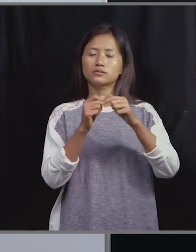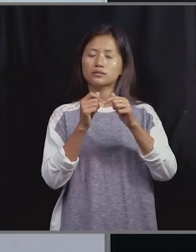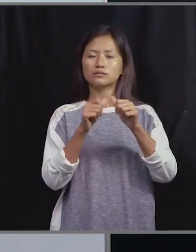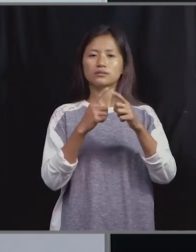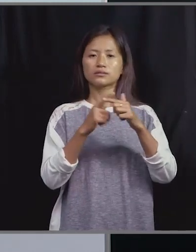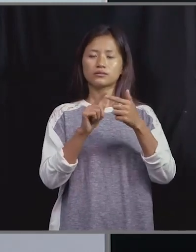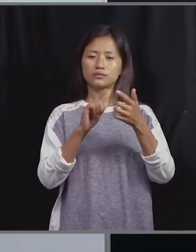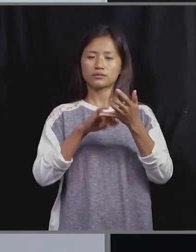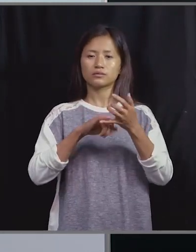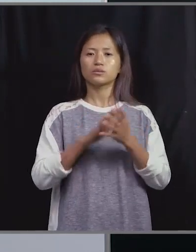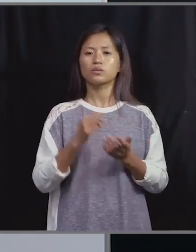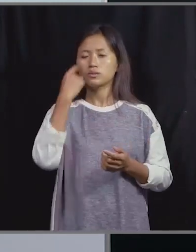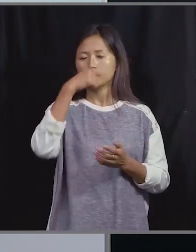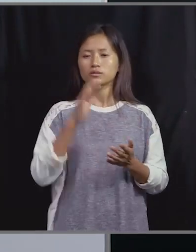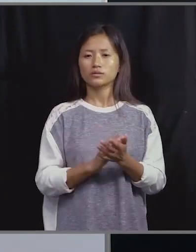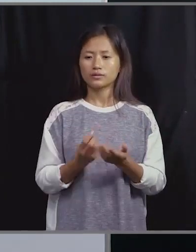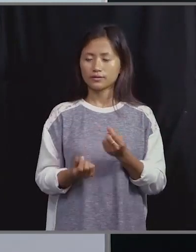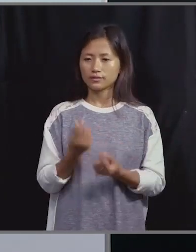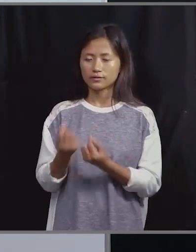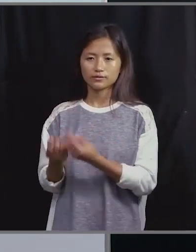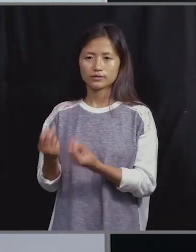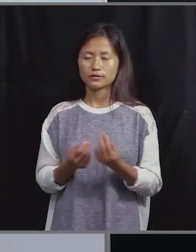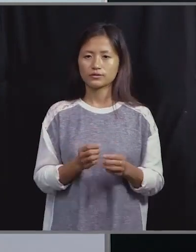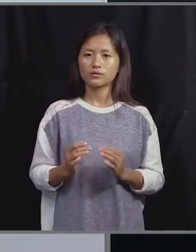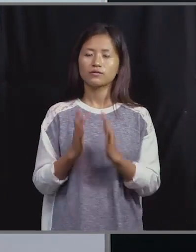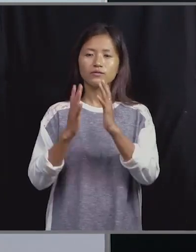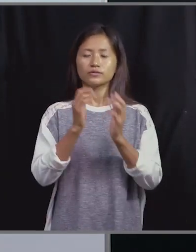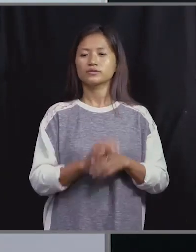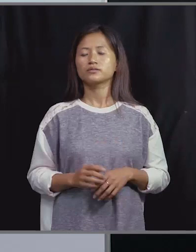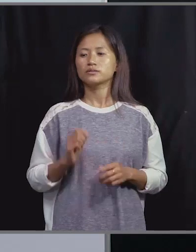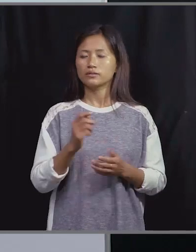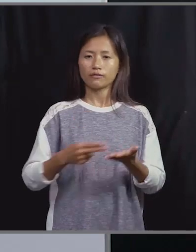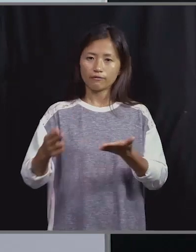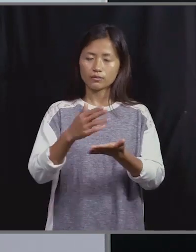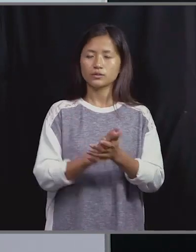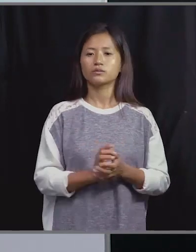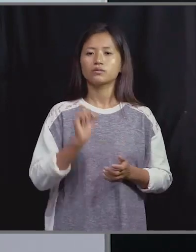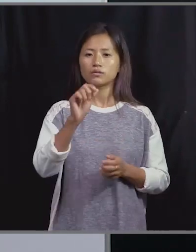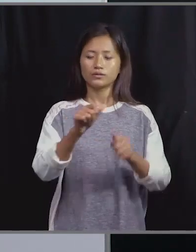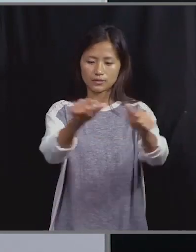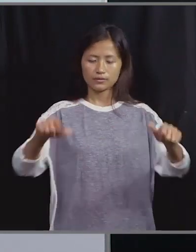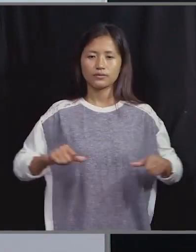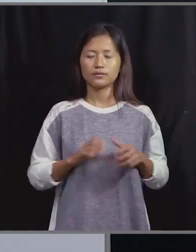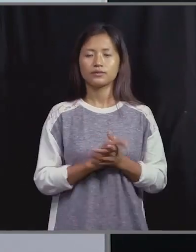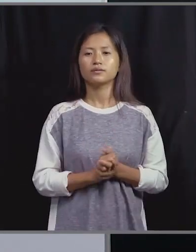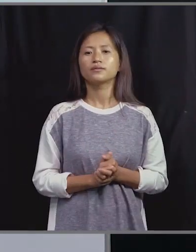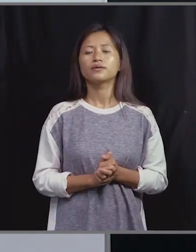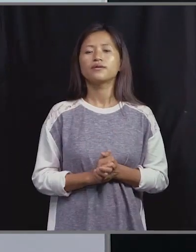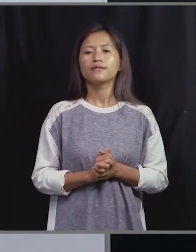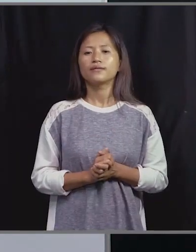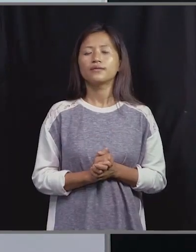who were cultivating in their own area. That is one problem. That is another